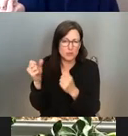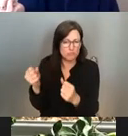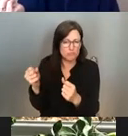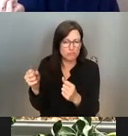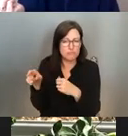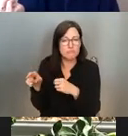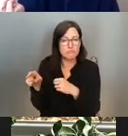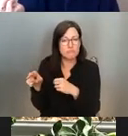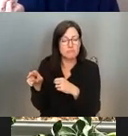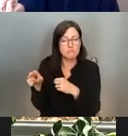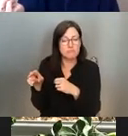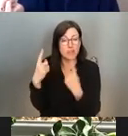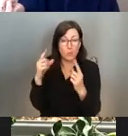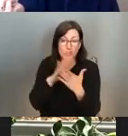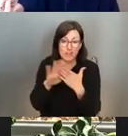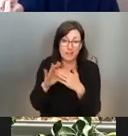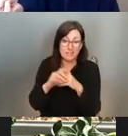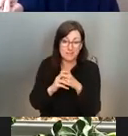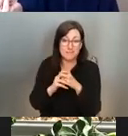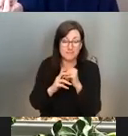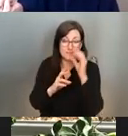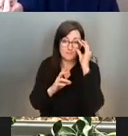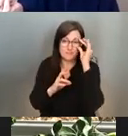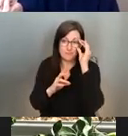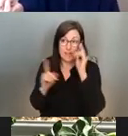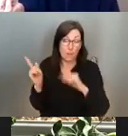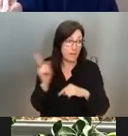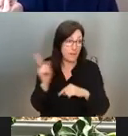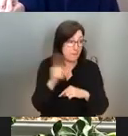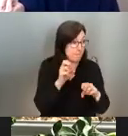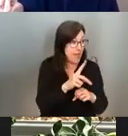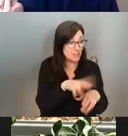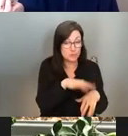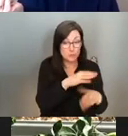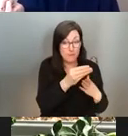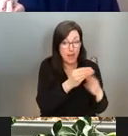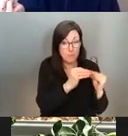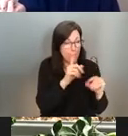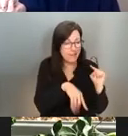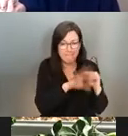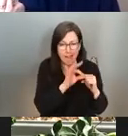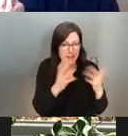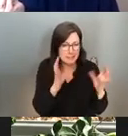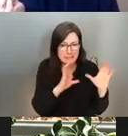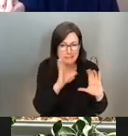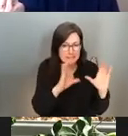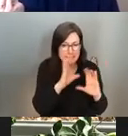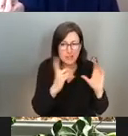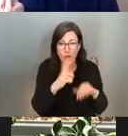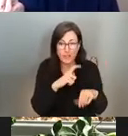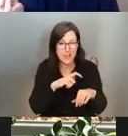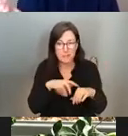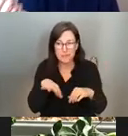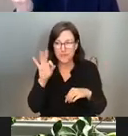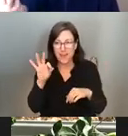It works really, really nice. I went back to get more and they are like non-existent. So I'm looking all the time